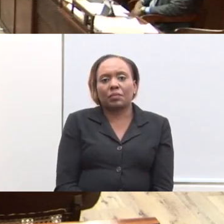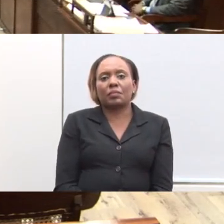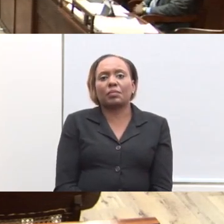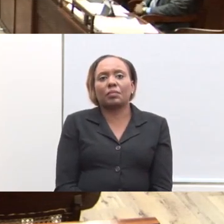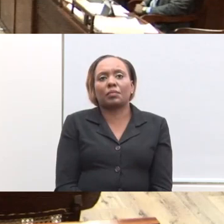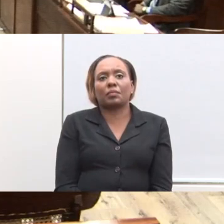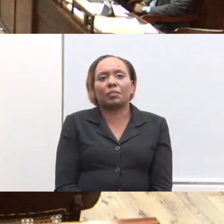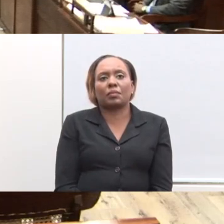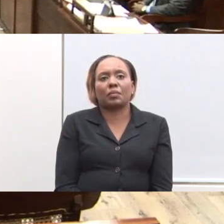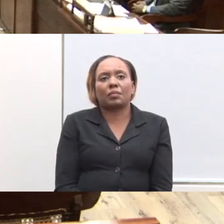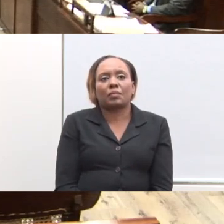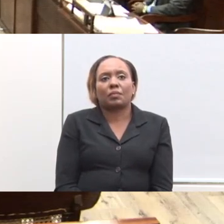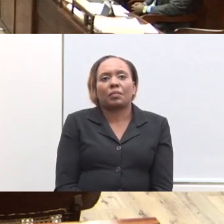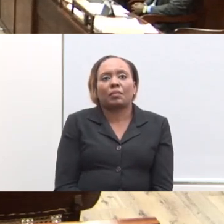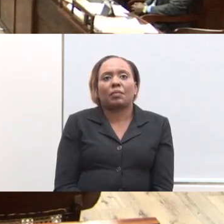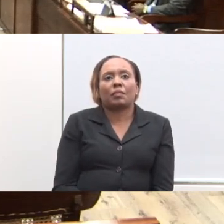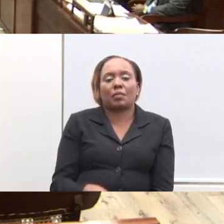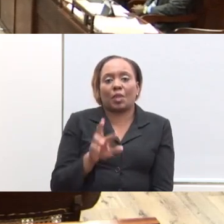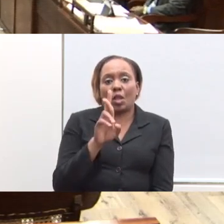renewable energy.